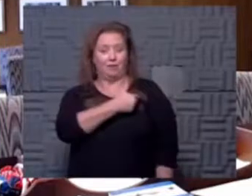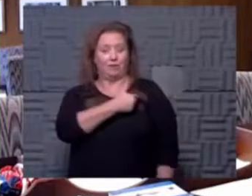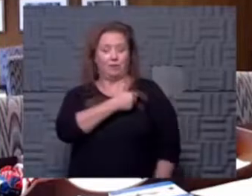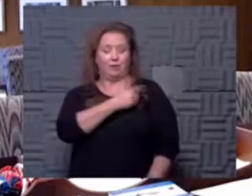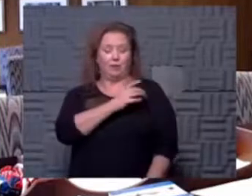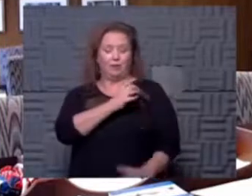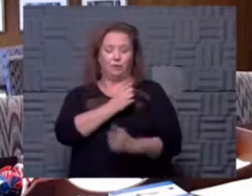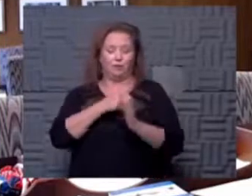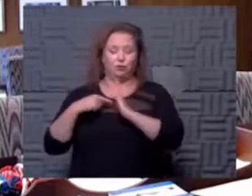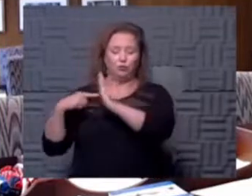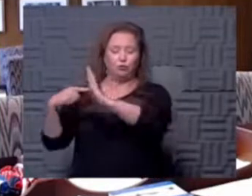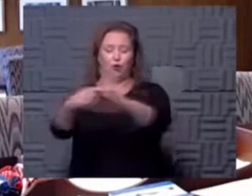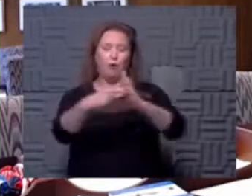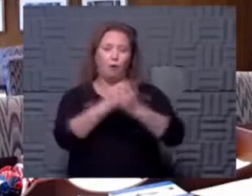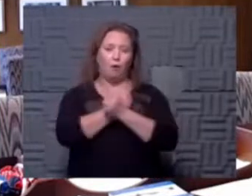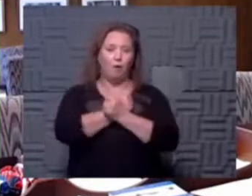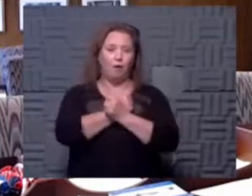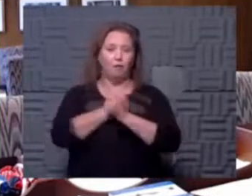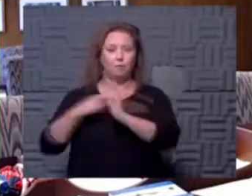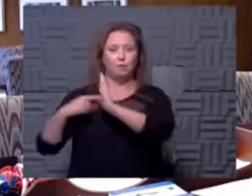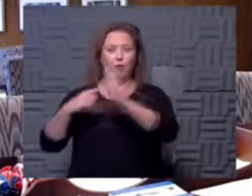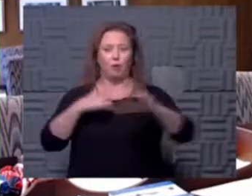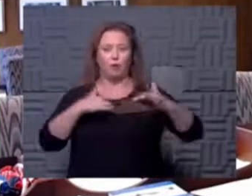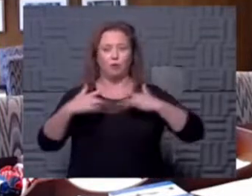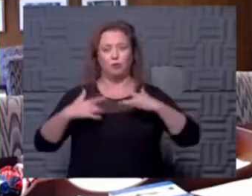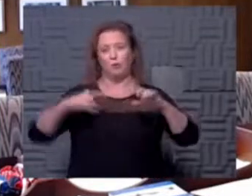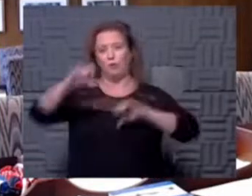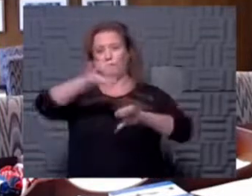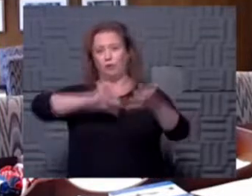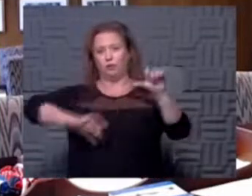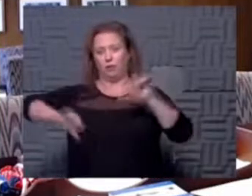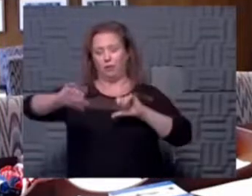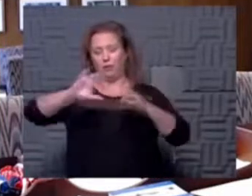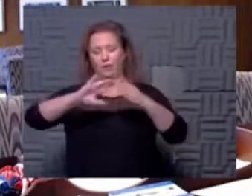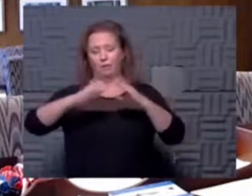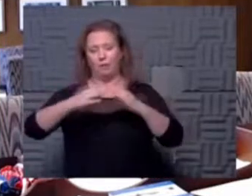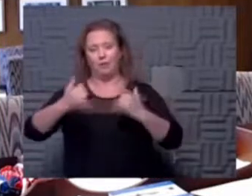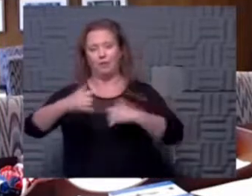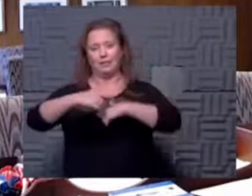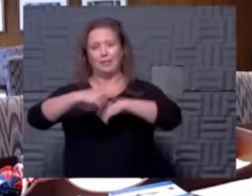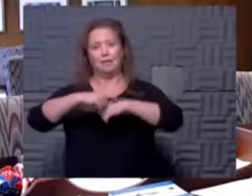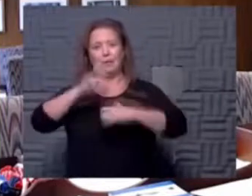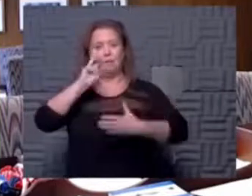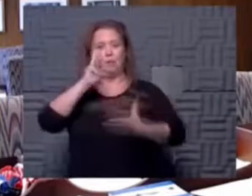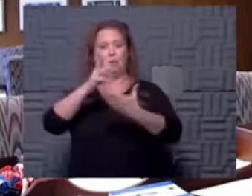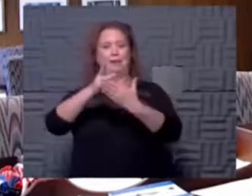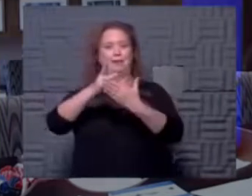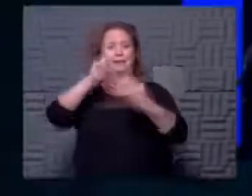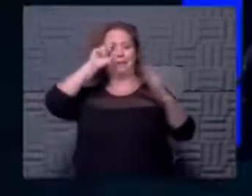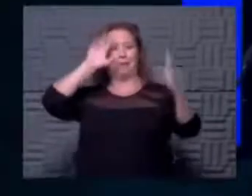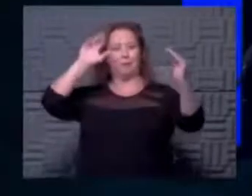show our love and our concern for others within the community at this time, and to be witnesses of hope.